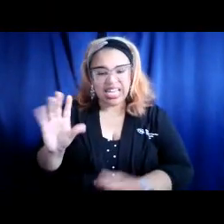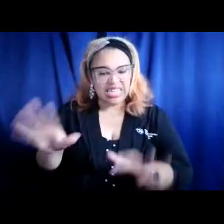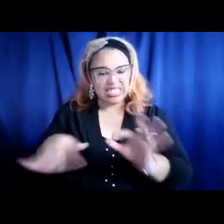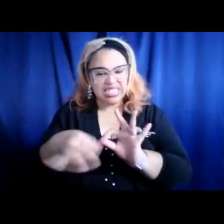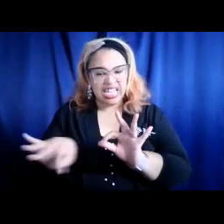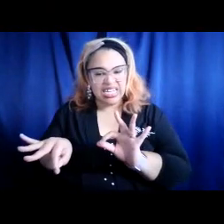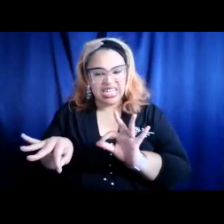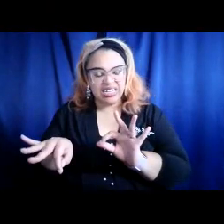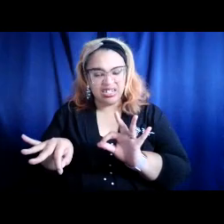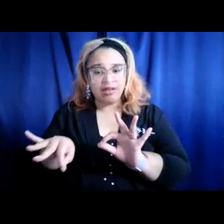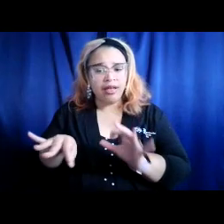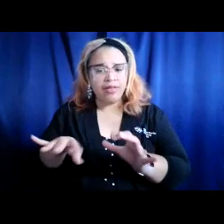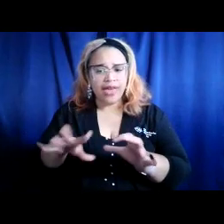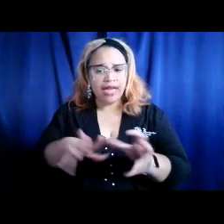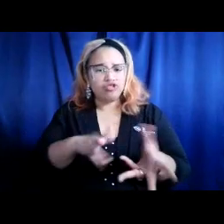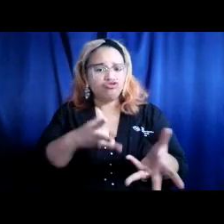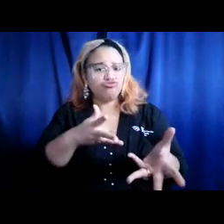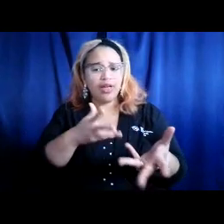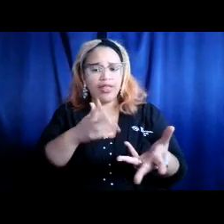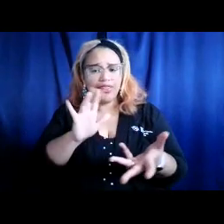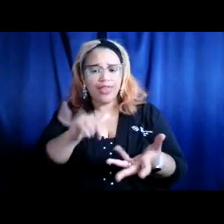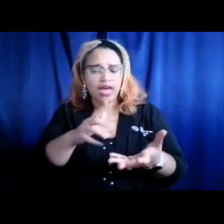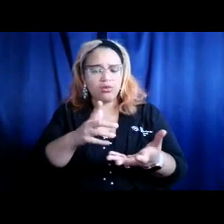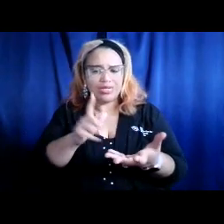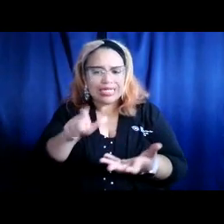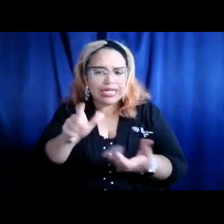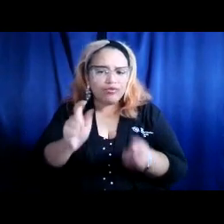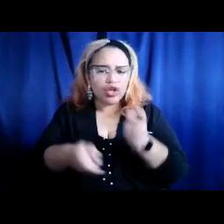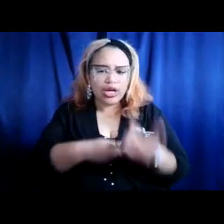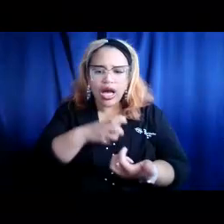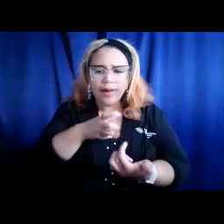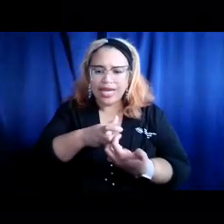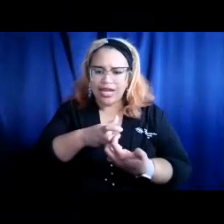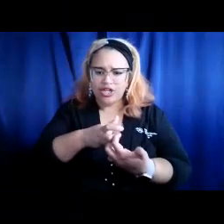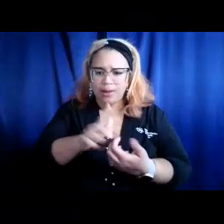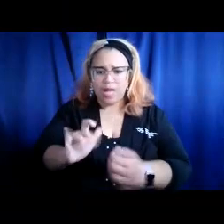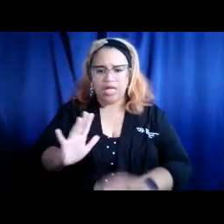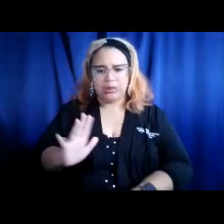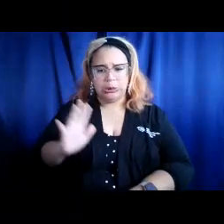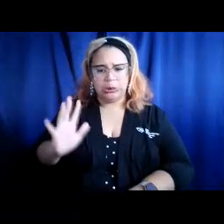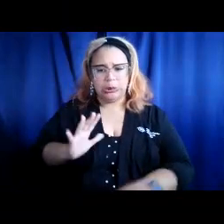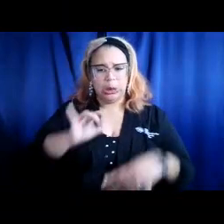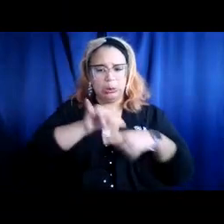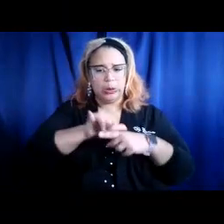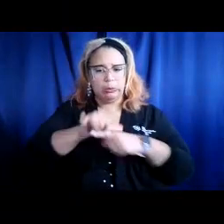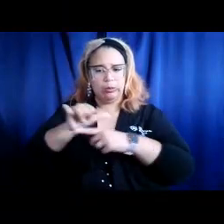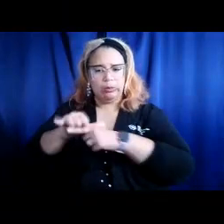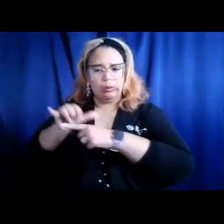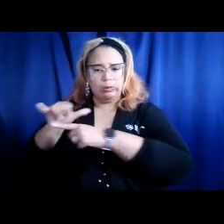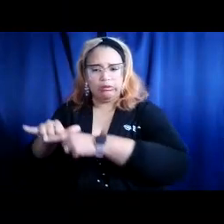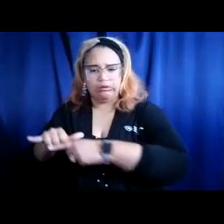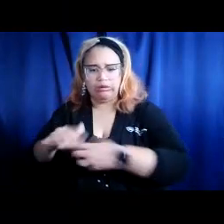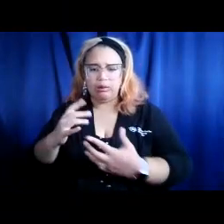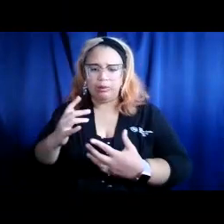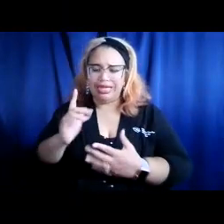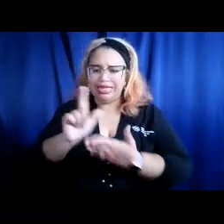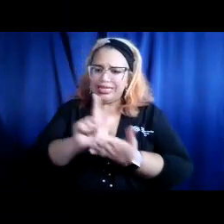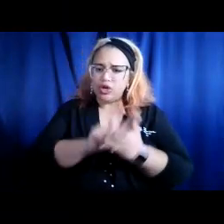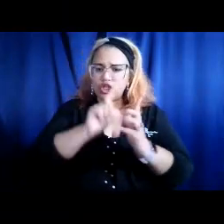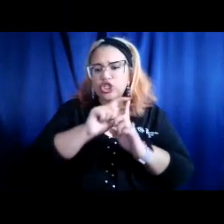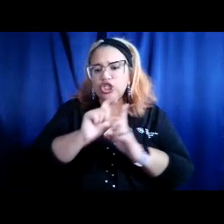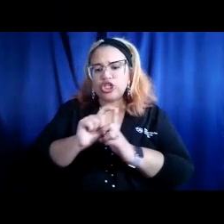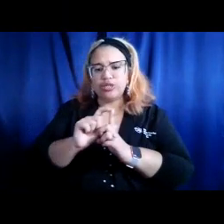in plain language in any format, even during casual conversation or performance review. The key is that the